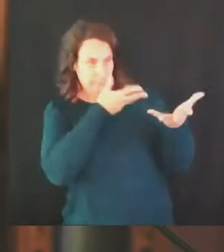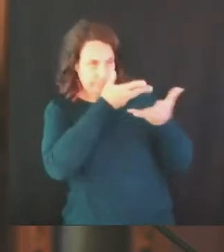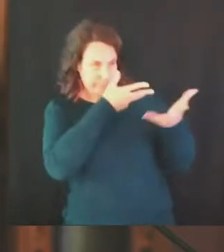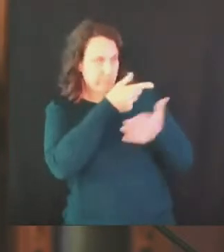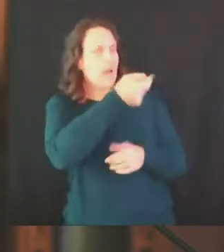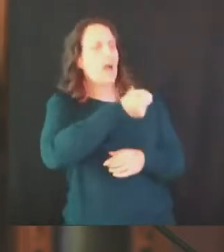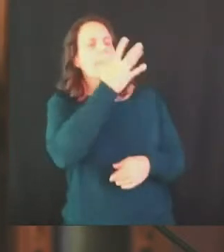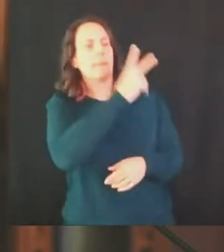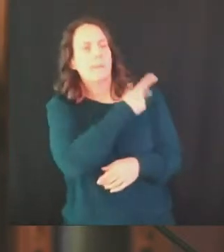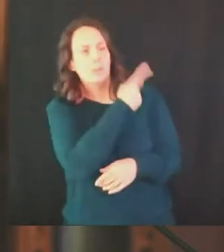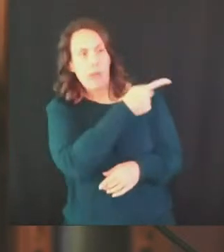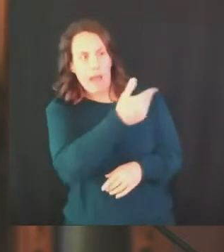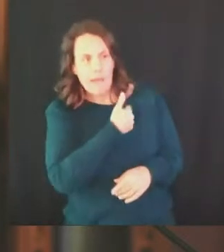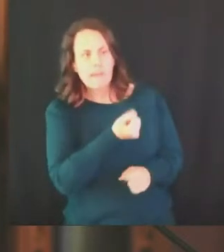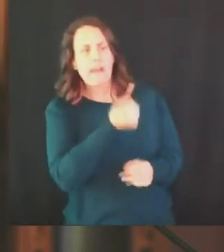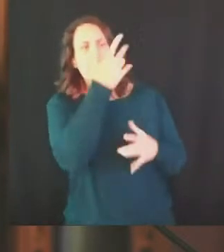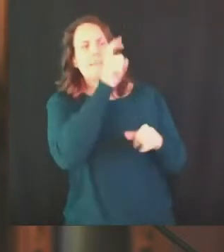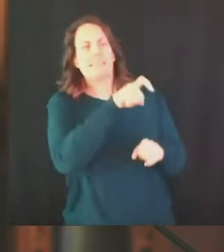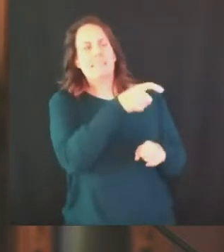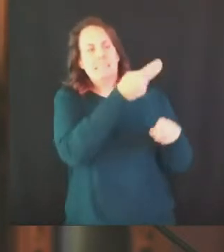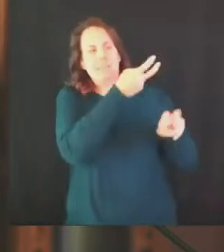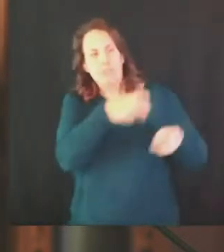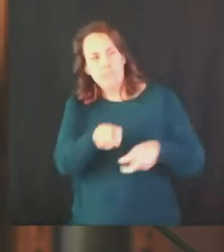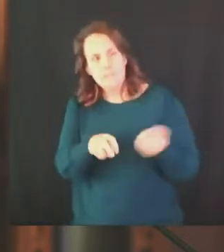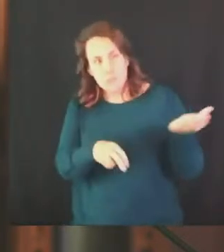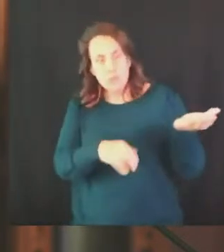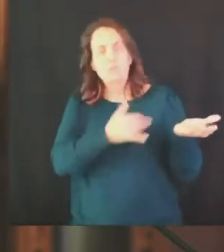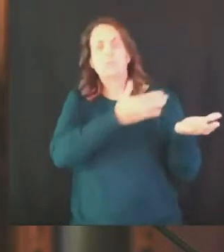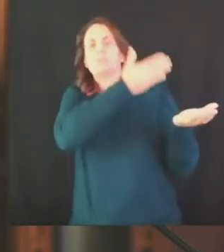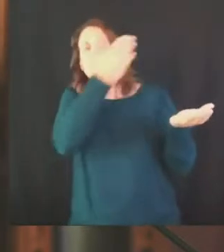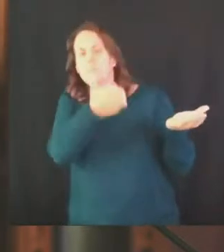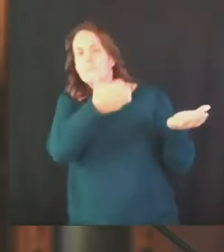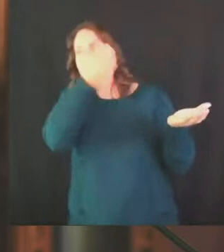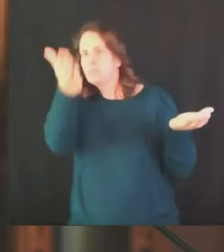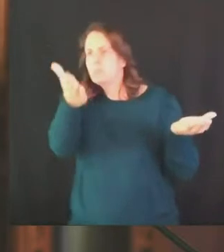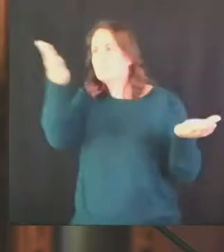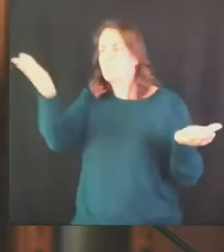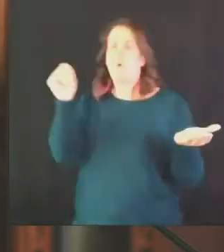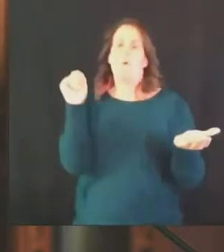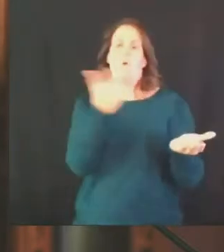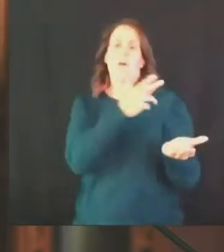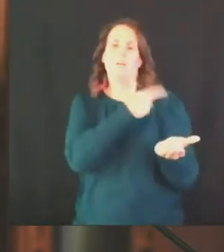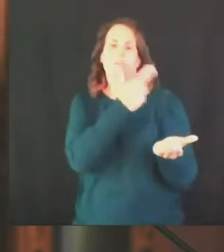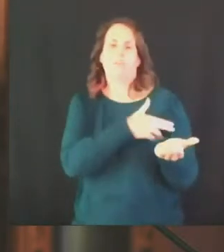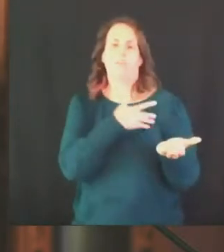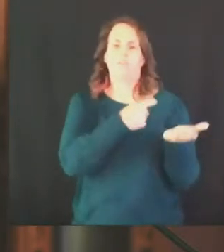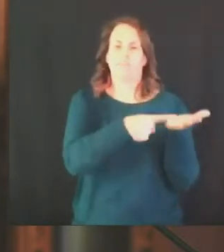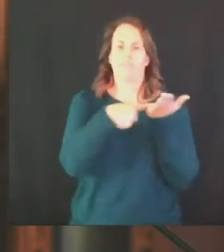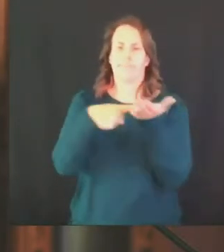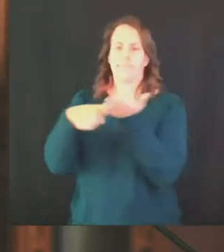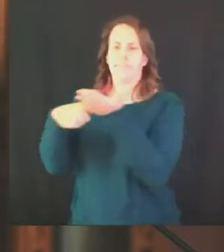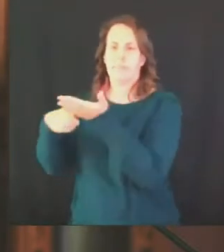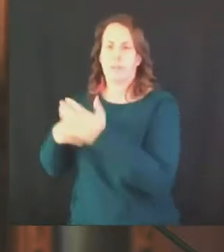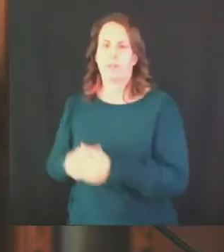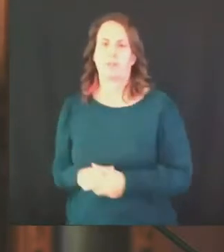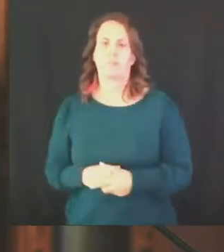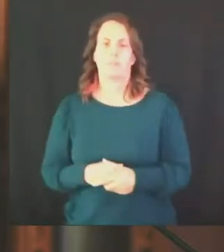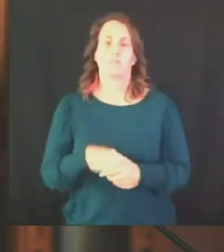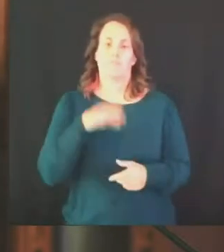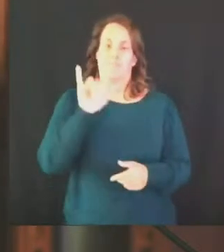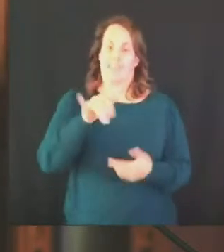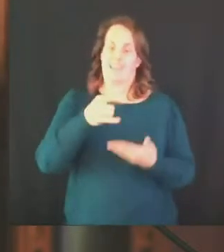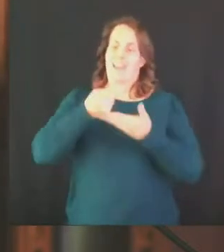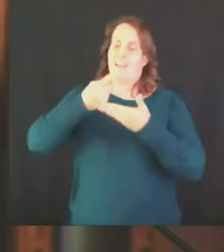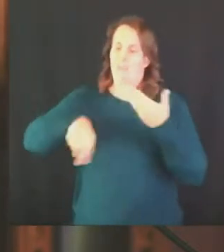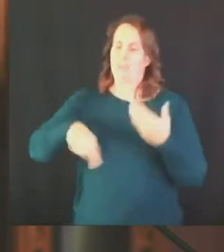because census changes on a daily basis. But we will be ready on day one to take as many